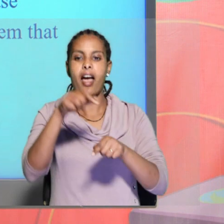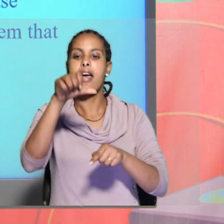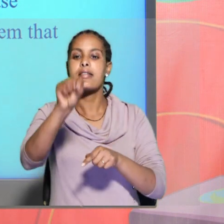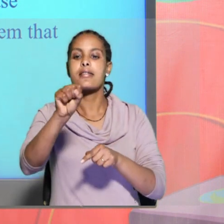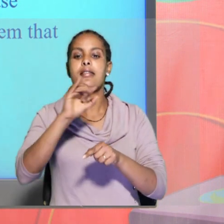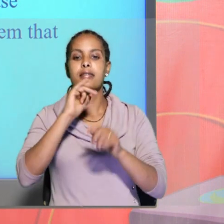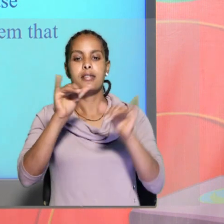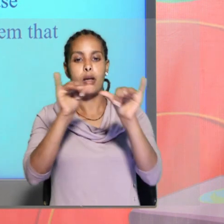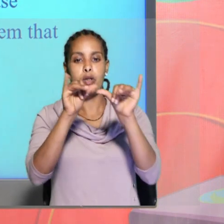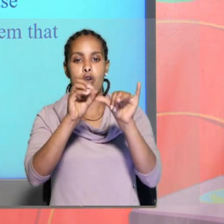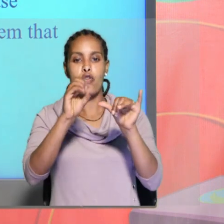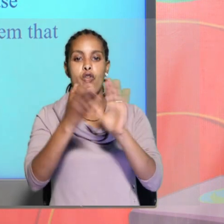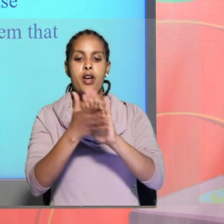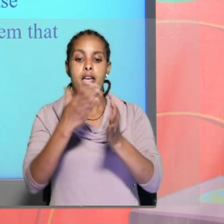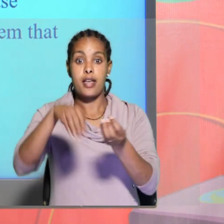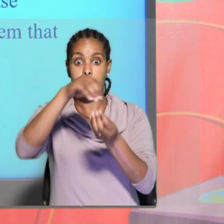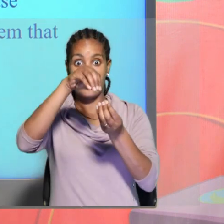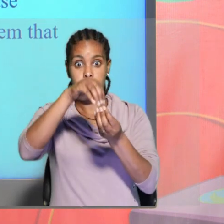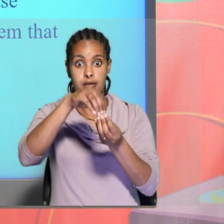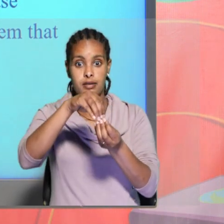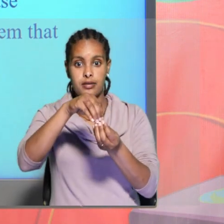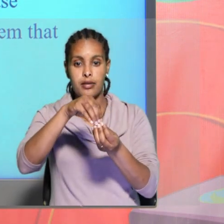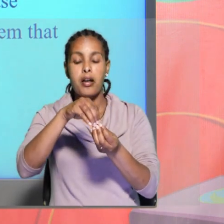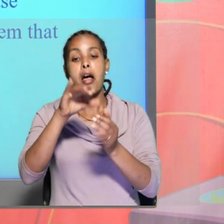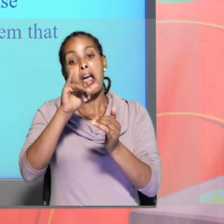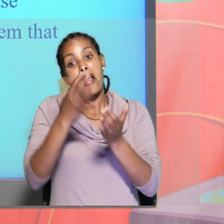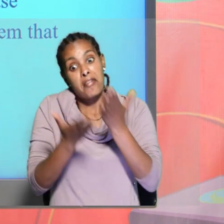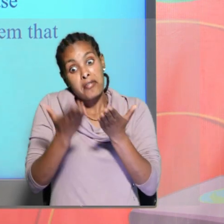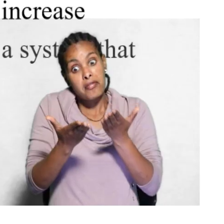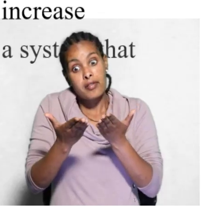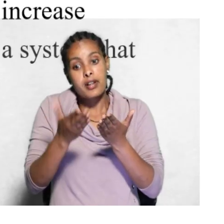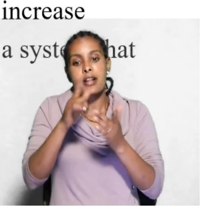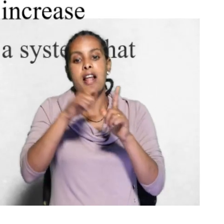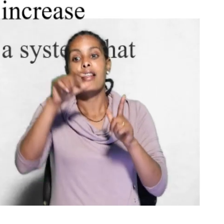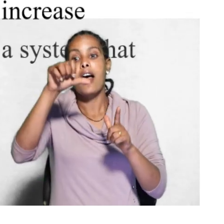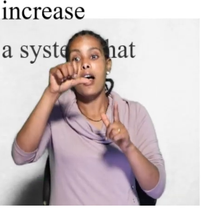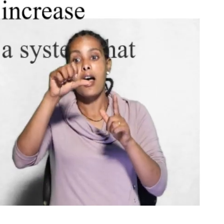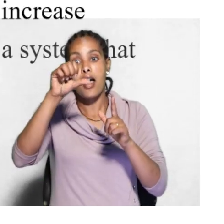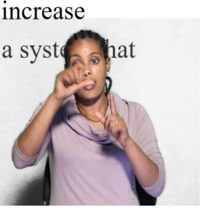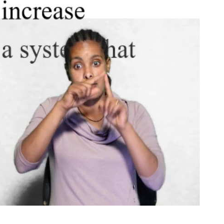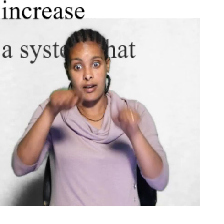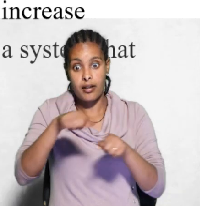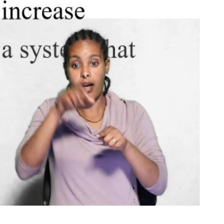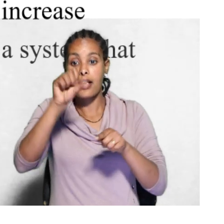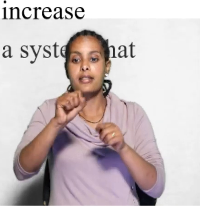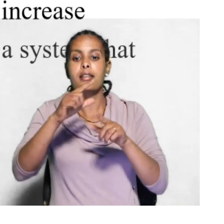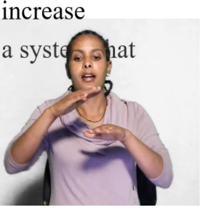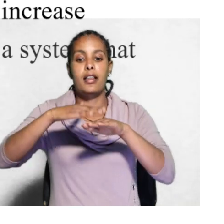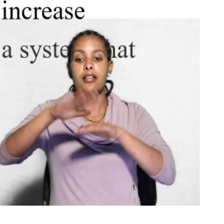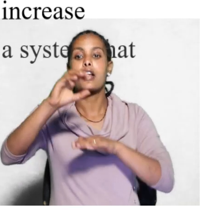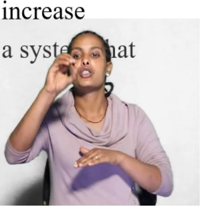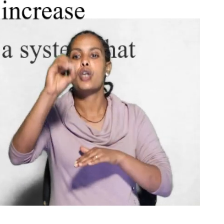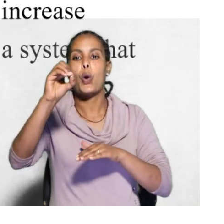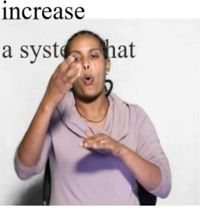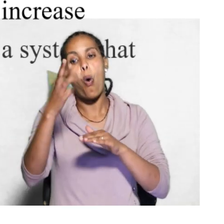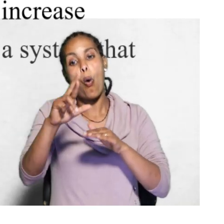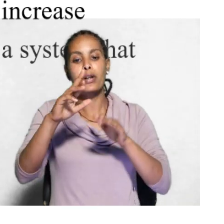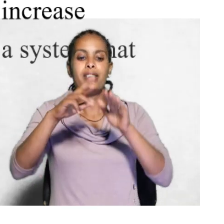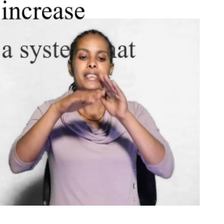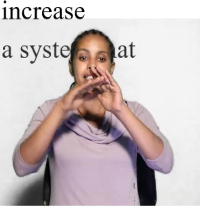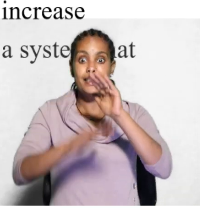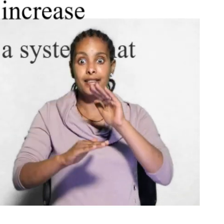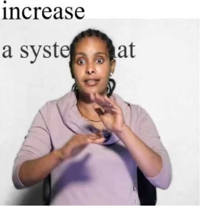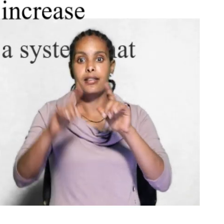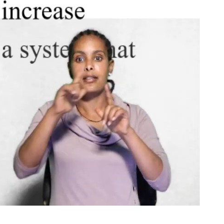the measure of the increase if delta S is greater than 0, or decrease if